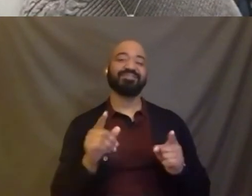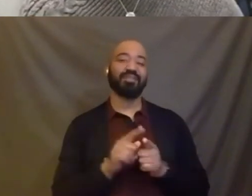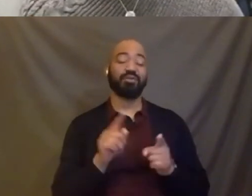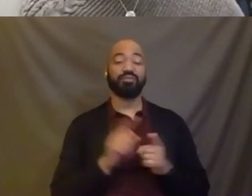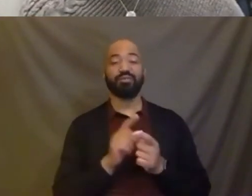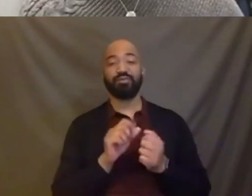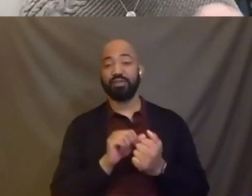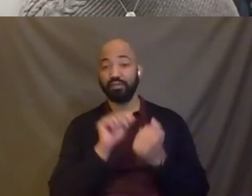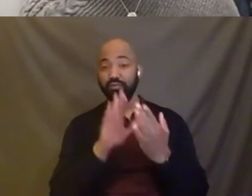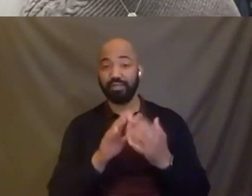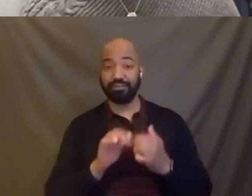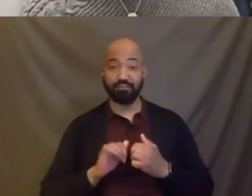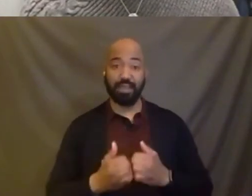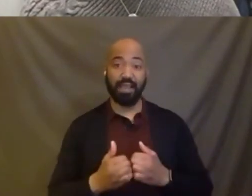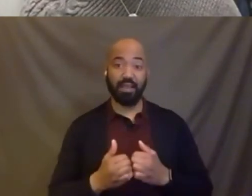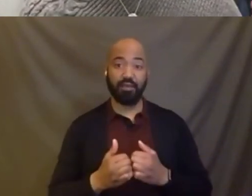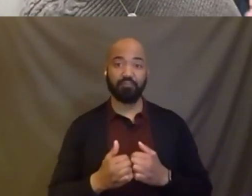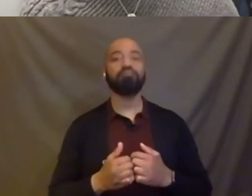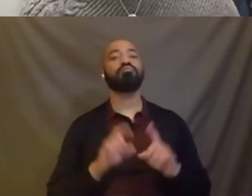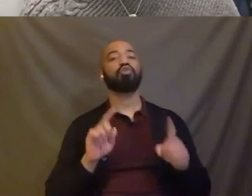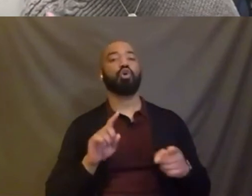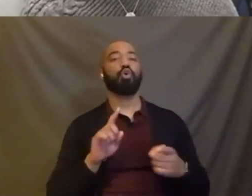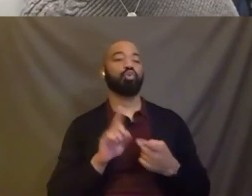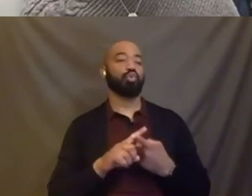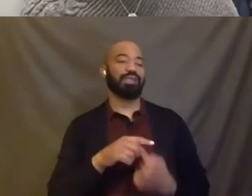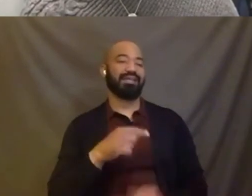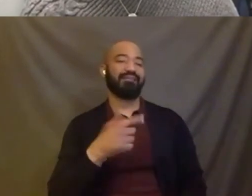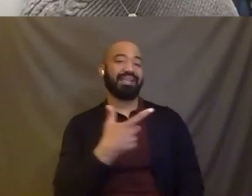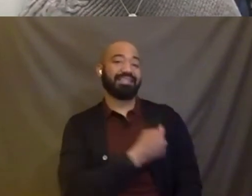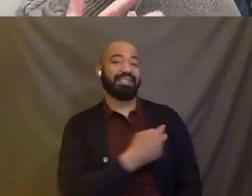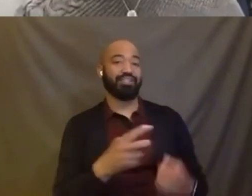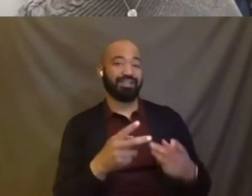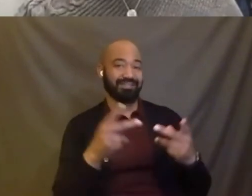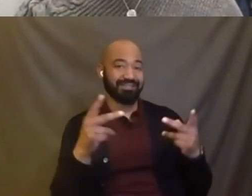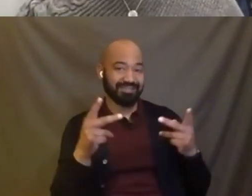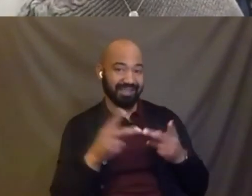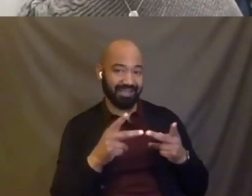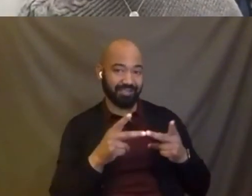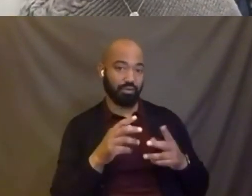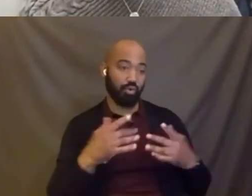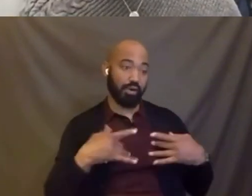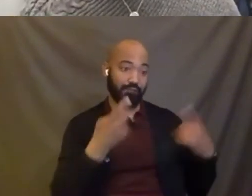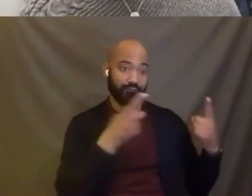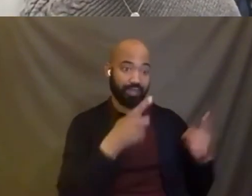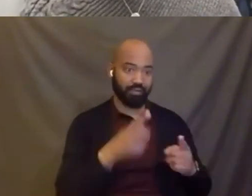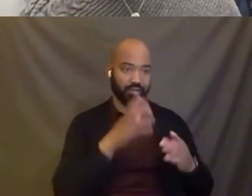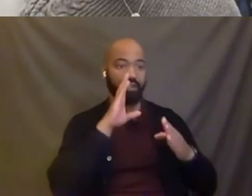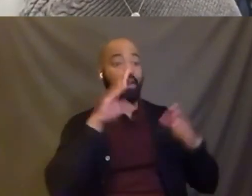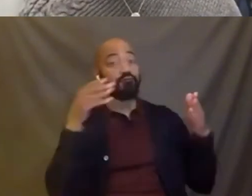potentially a vaccination site or an event that really focuses efforts on